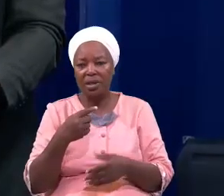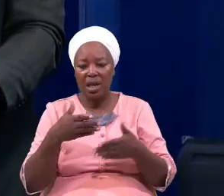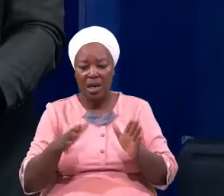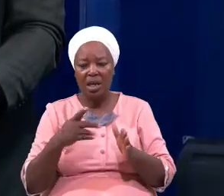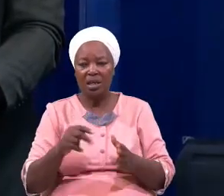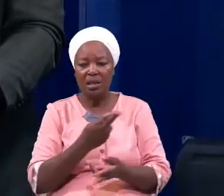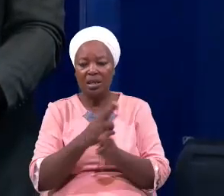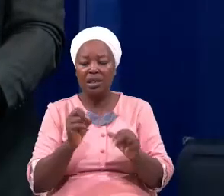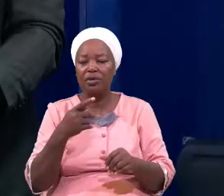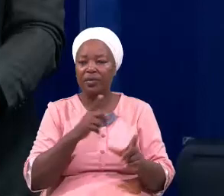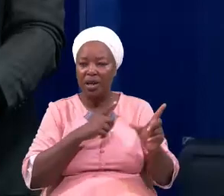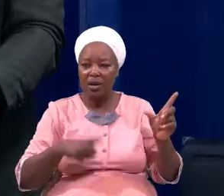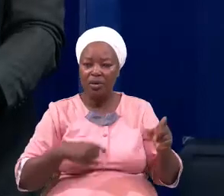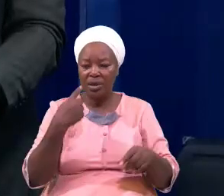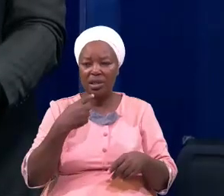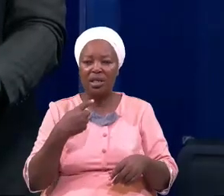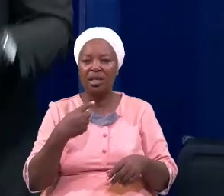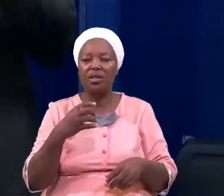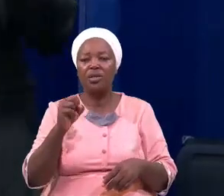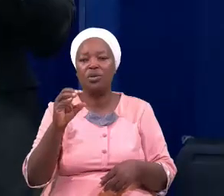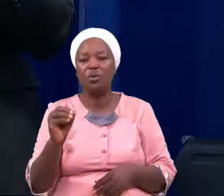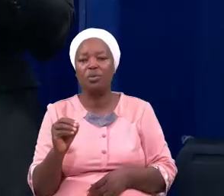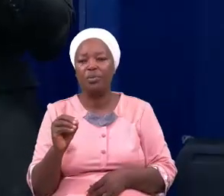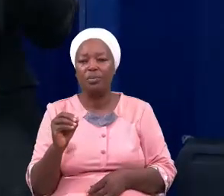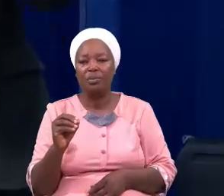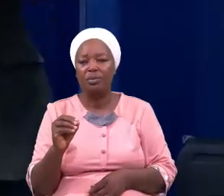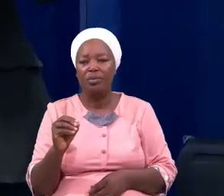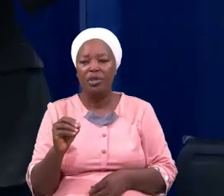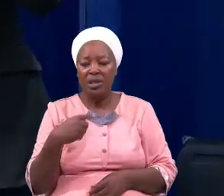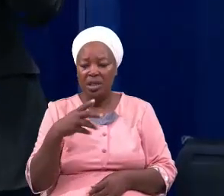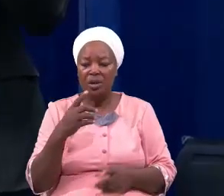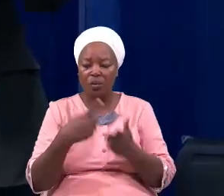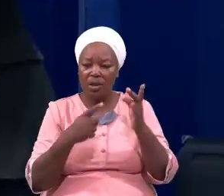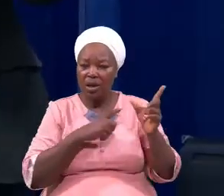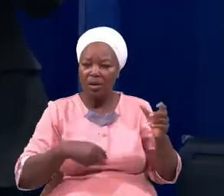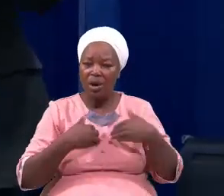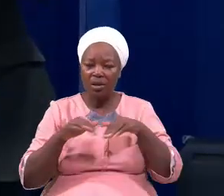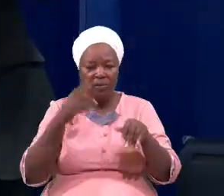redeemed of the Lord say so. Say what the Lord has done for you.